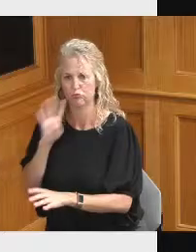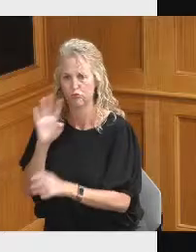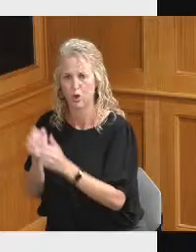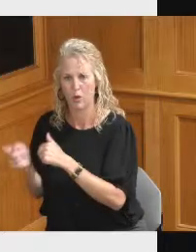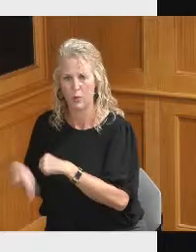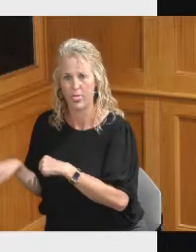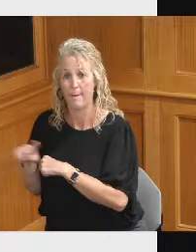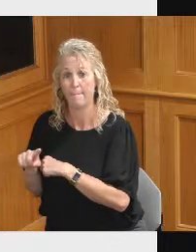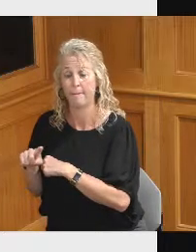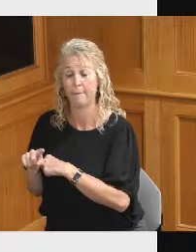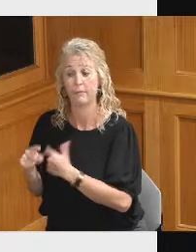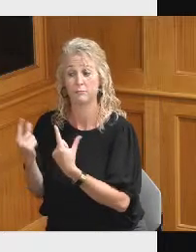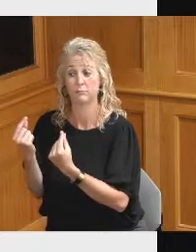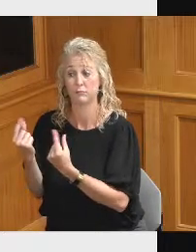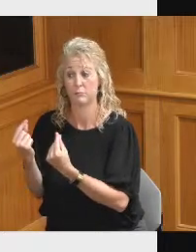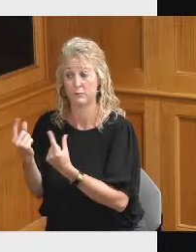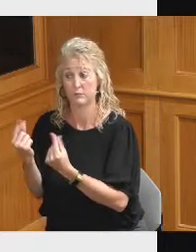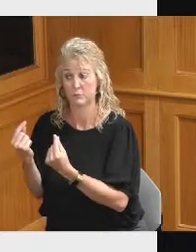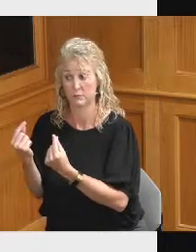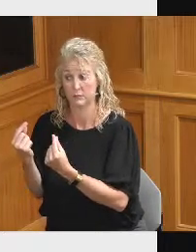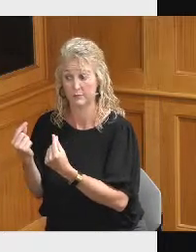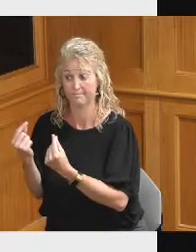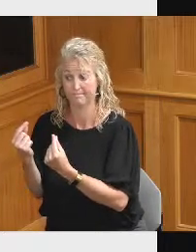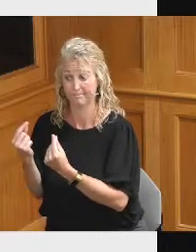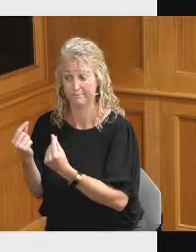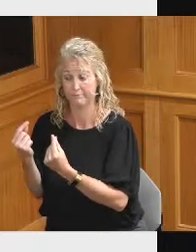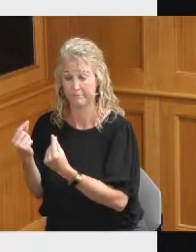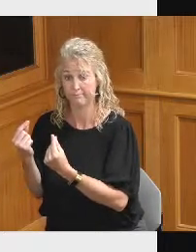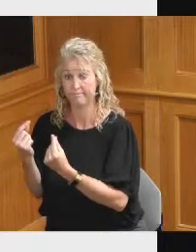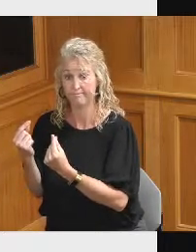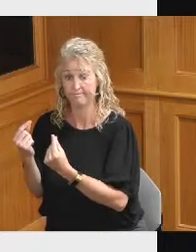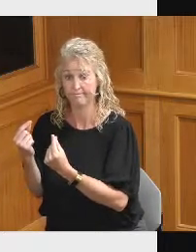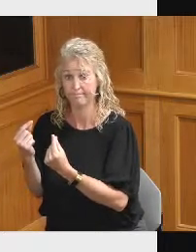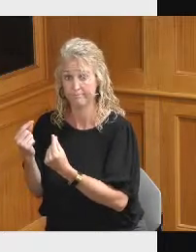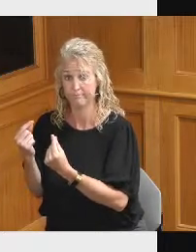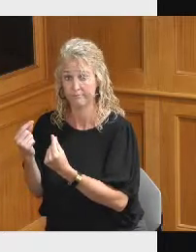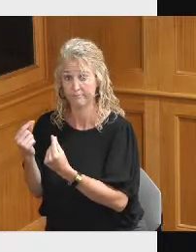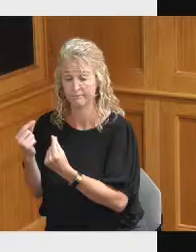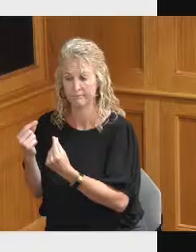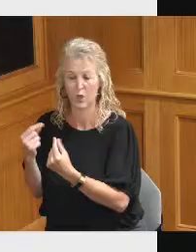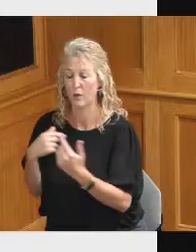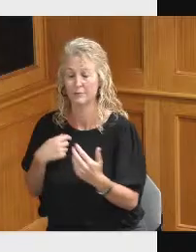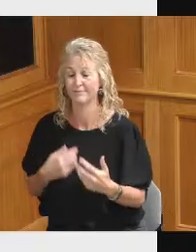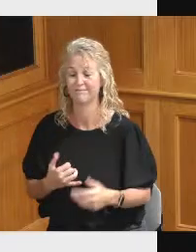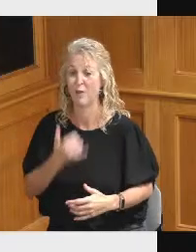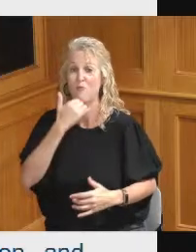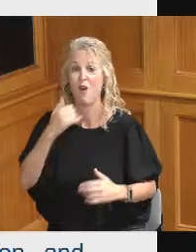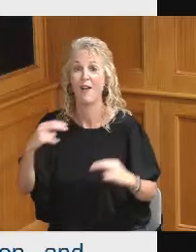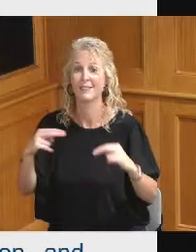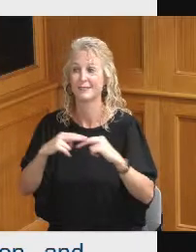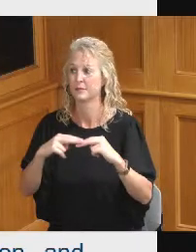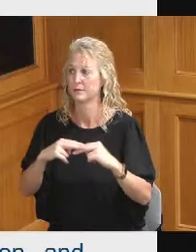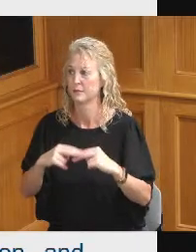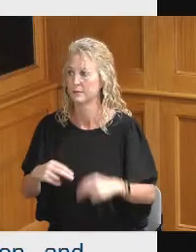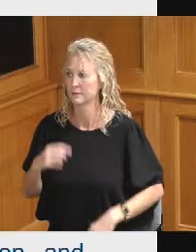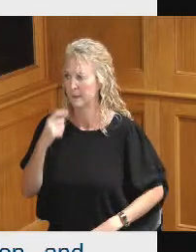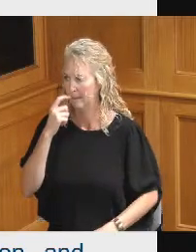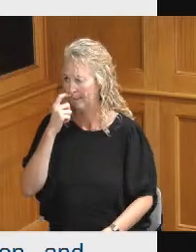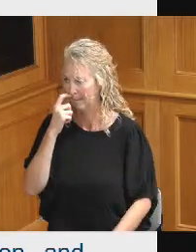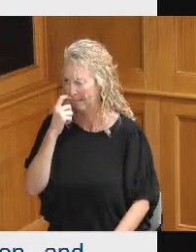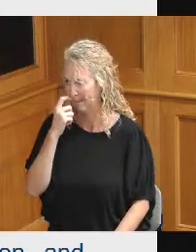And what we'll be doing in large part, I guess I'm on to the next slide already,